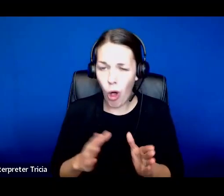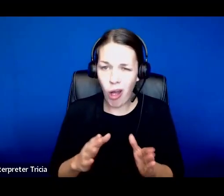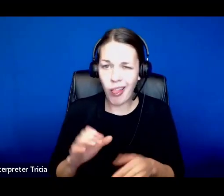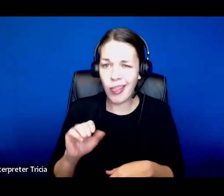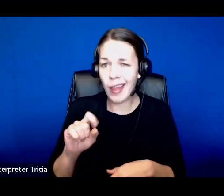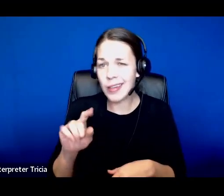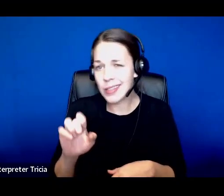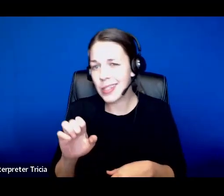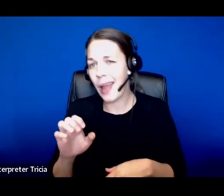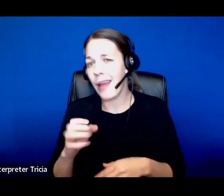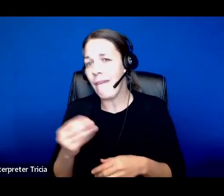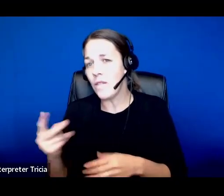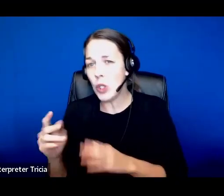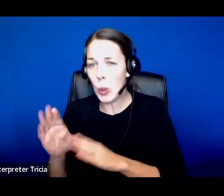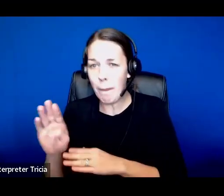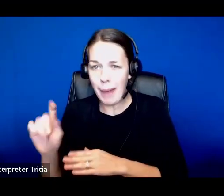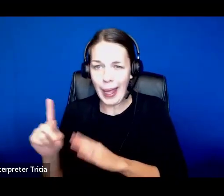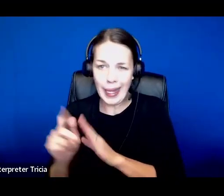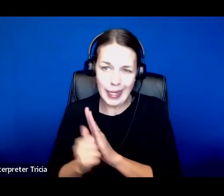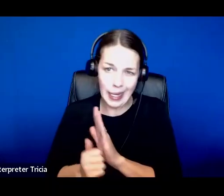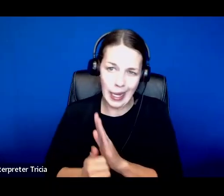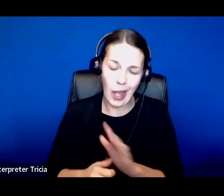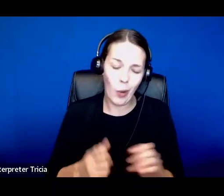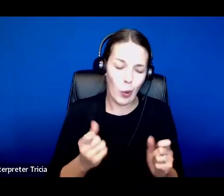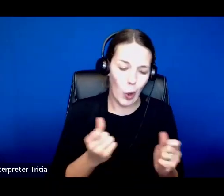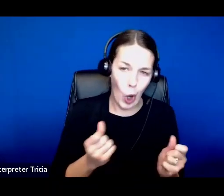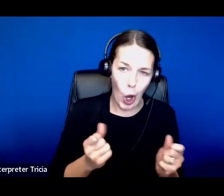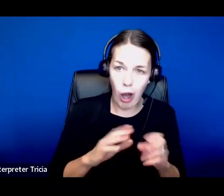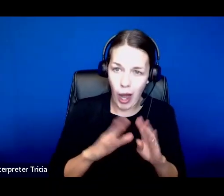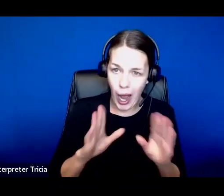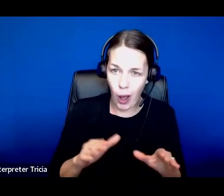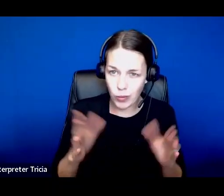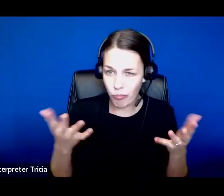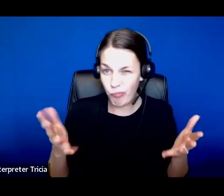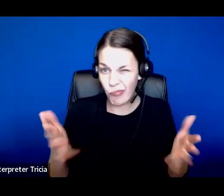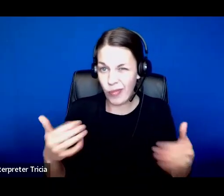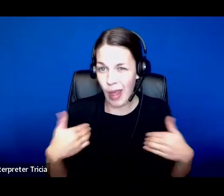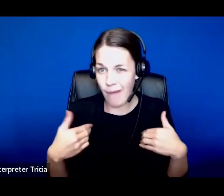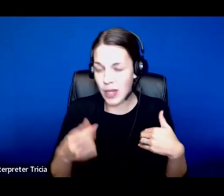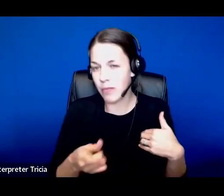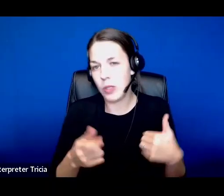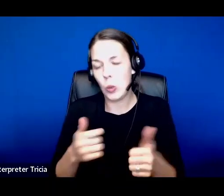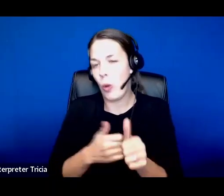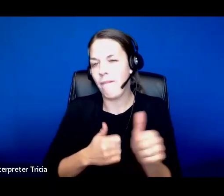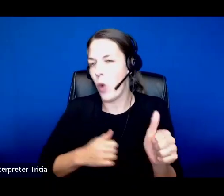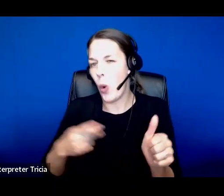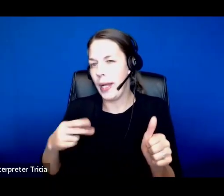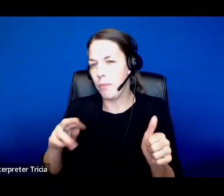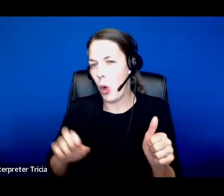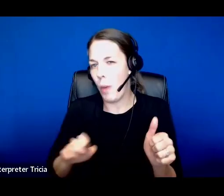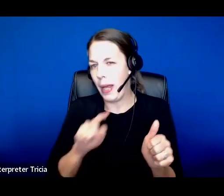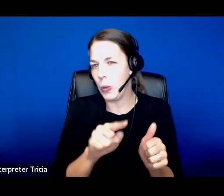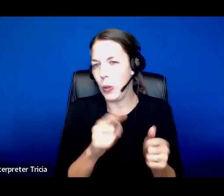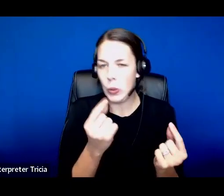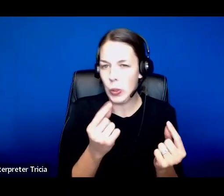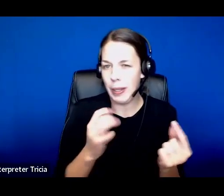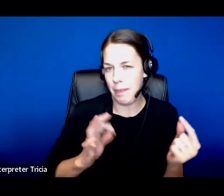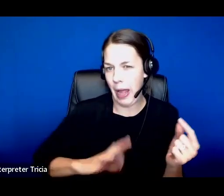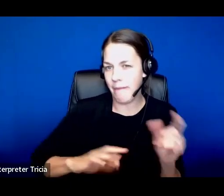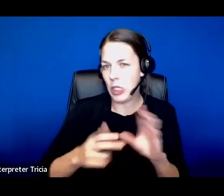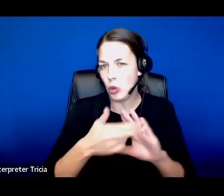like a couple of bank accounts, cars, and then a house, you can avoid probate by doing